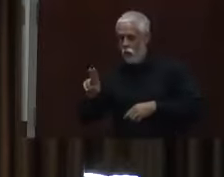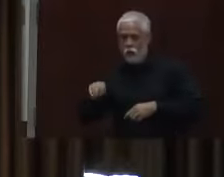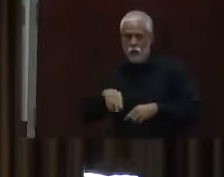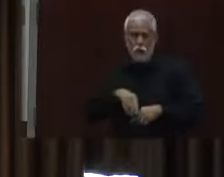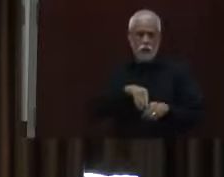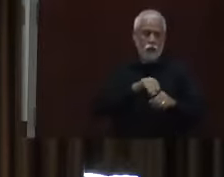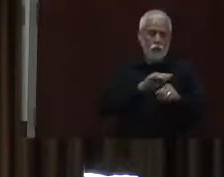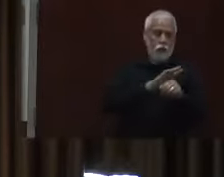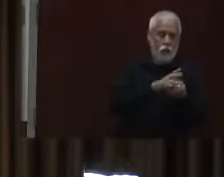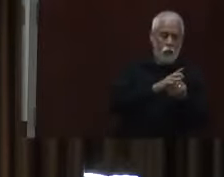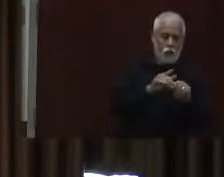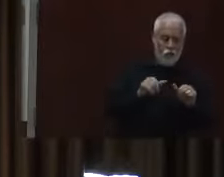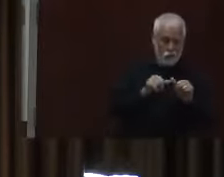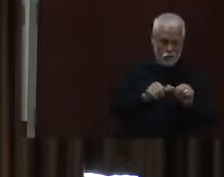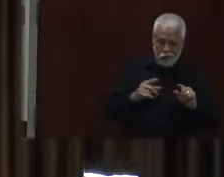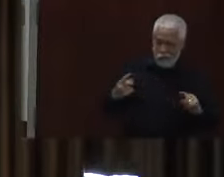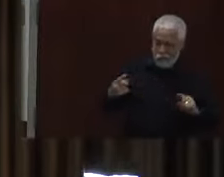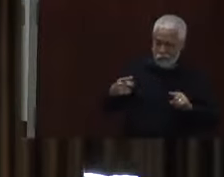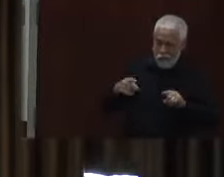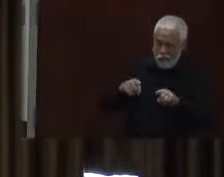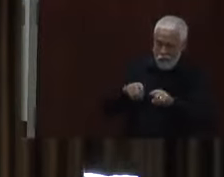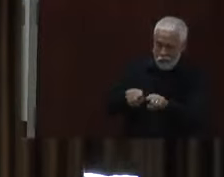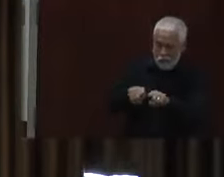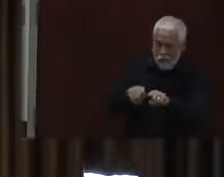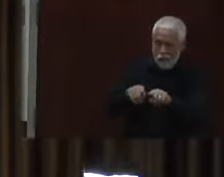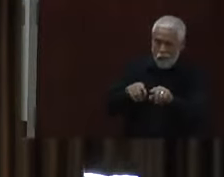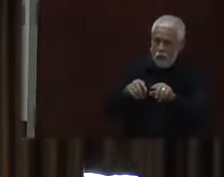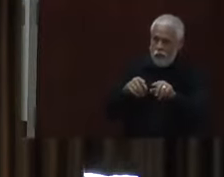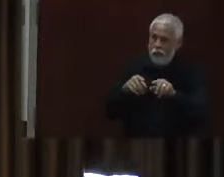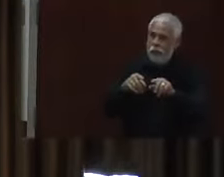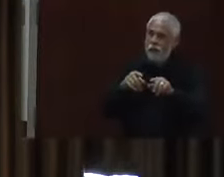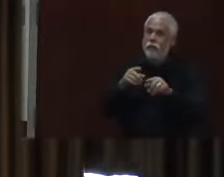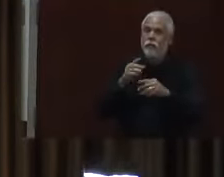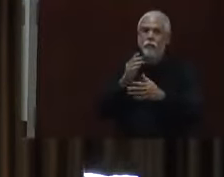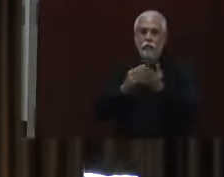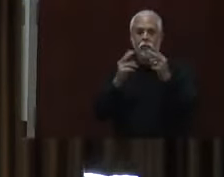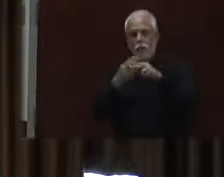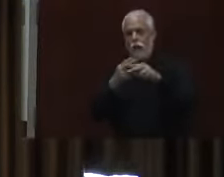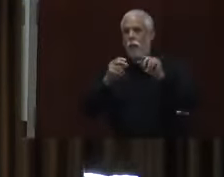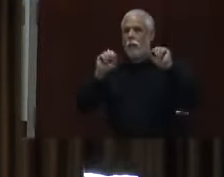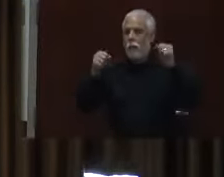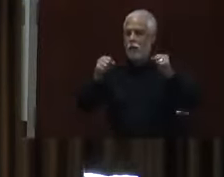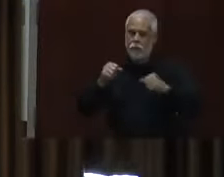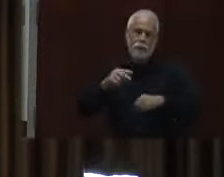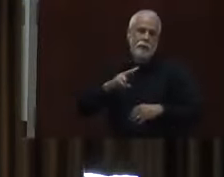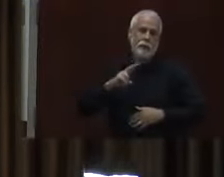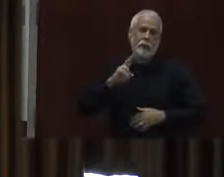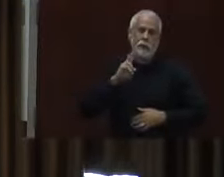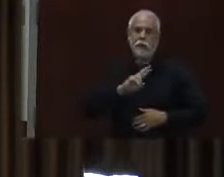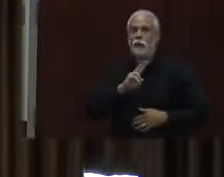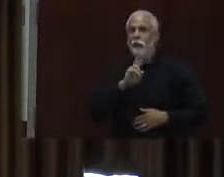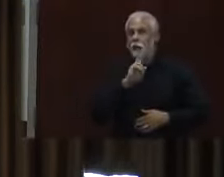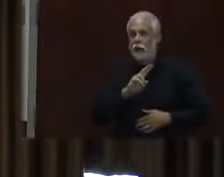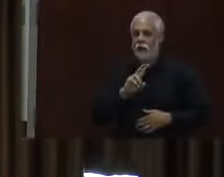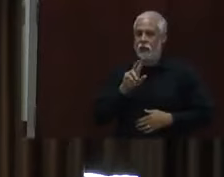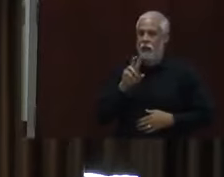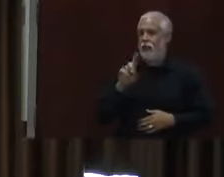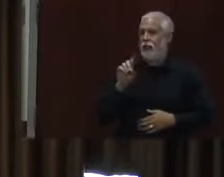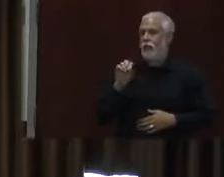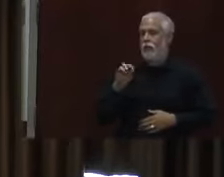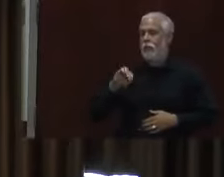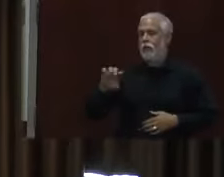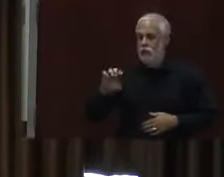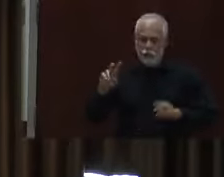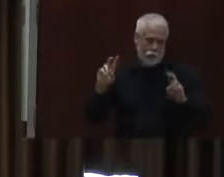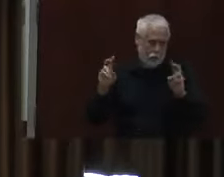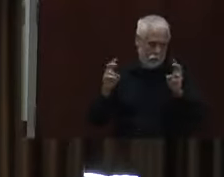the ongoing COVID season, as it were. Some have referred to it as a possible twindemic. There's